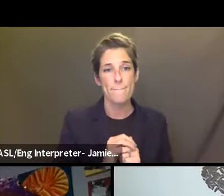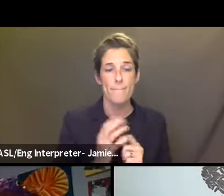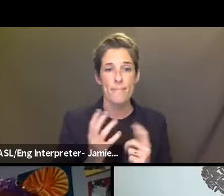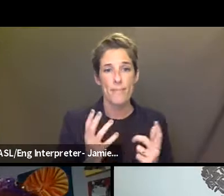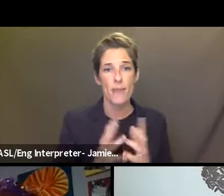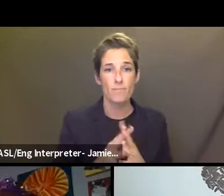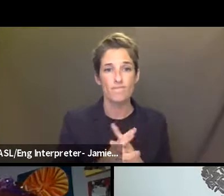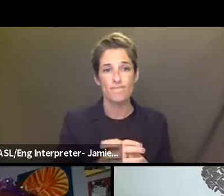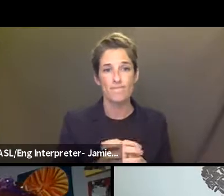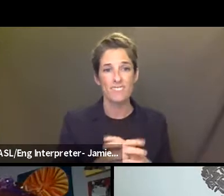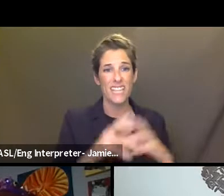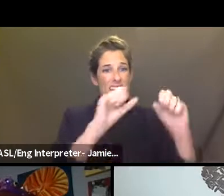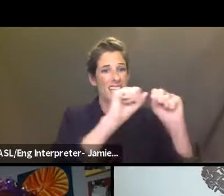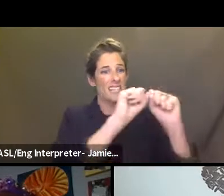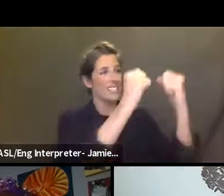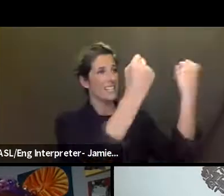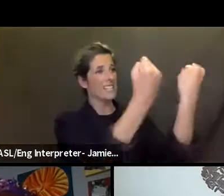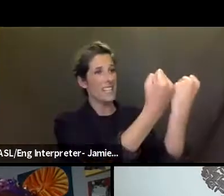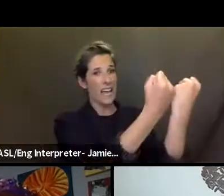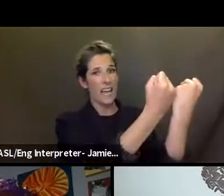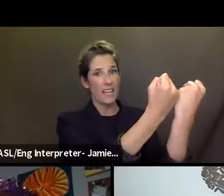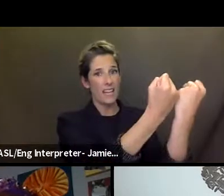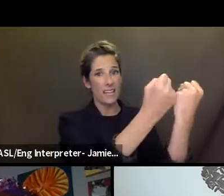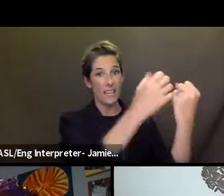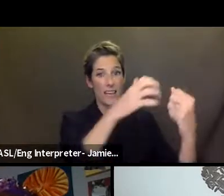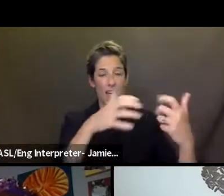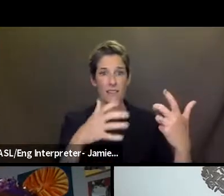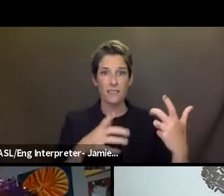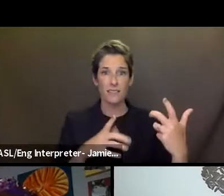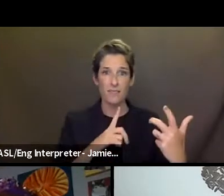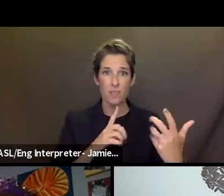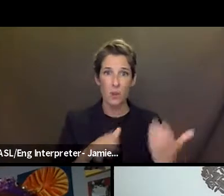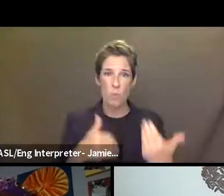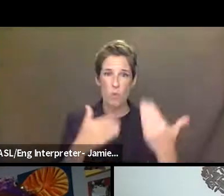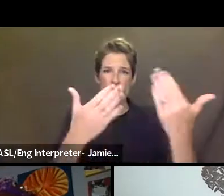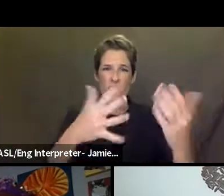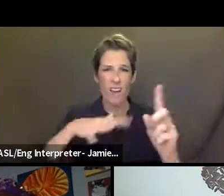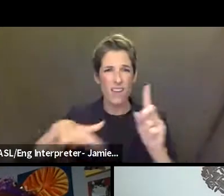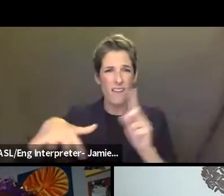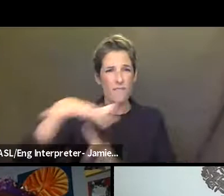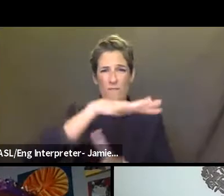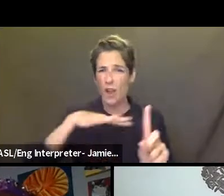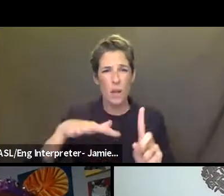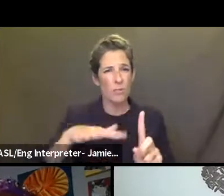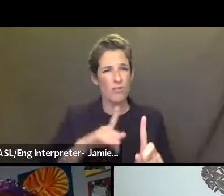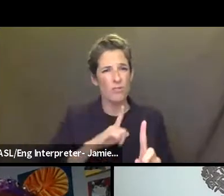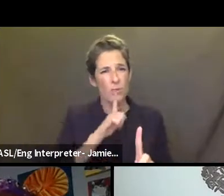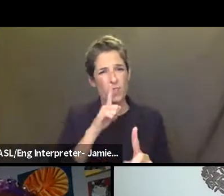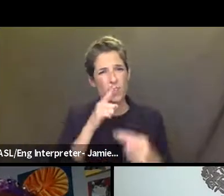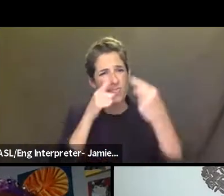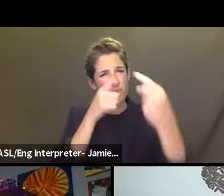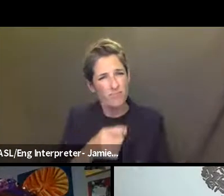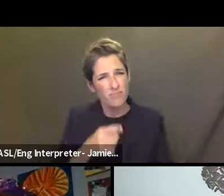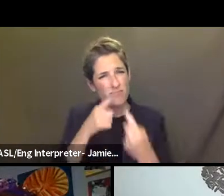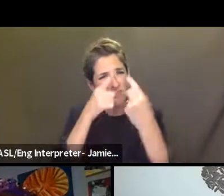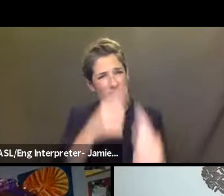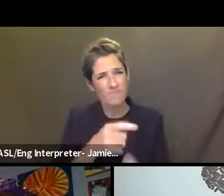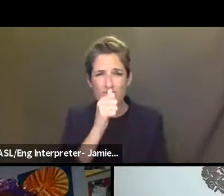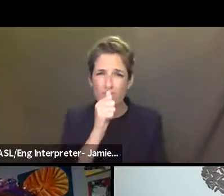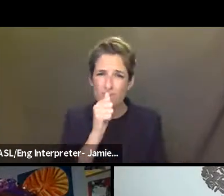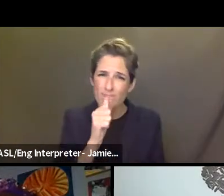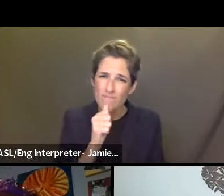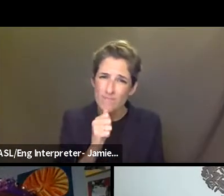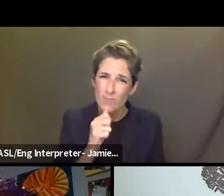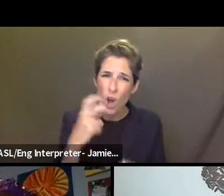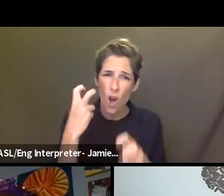it's society that's created that minefield, right? It's created an environment that makes it so hard for us to exist. And